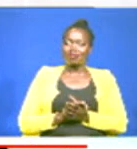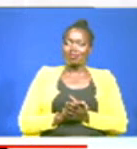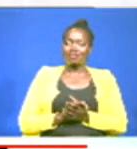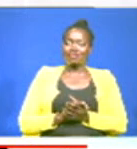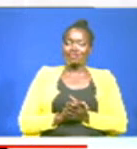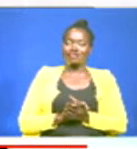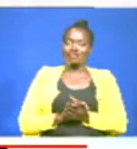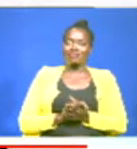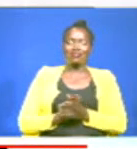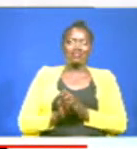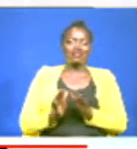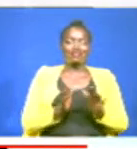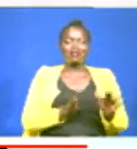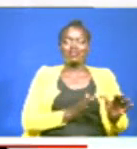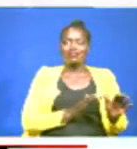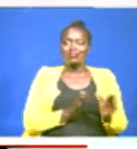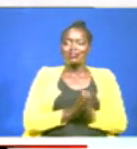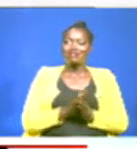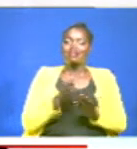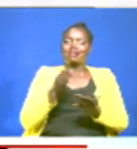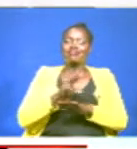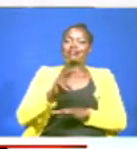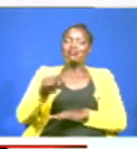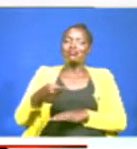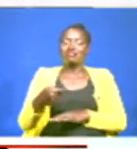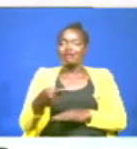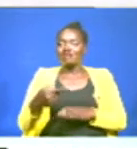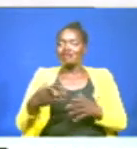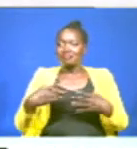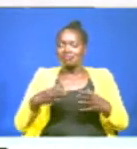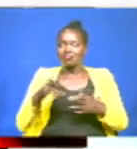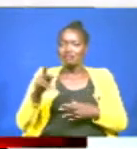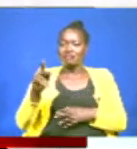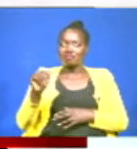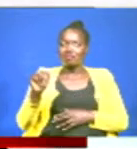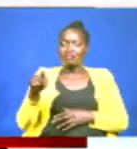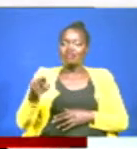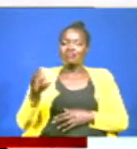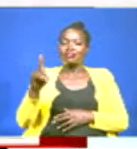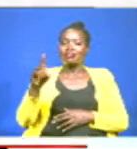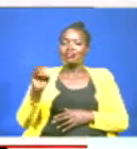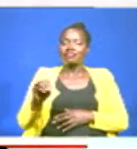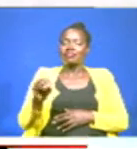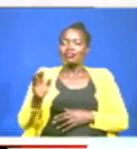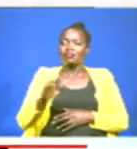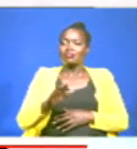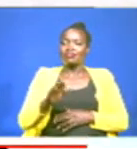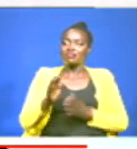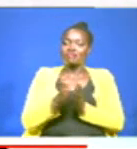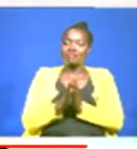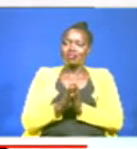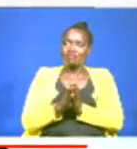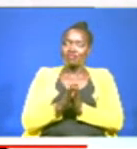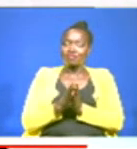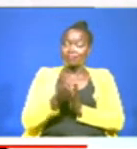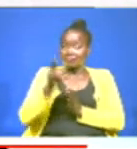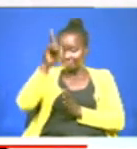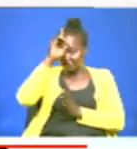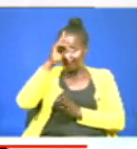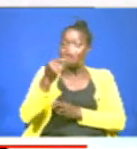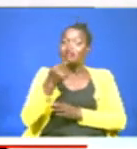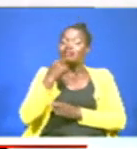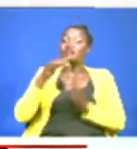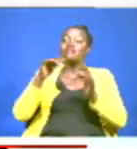Okay, now over 2,000 squatters from Kapedo, Moriem and Lokichogio villages in Turkana Camp, Nakuru